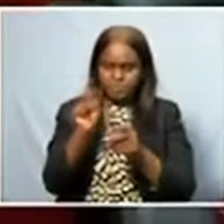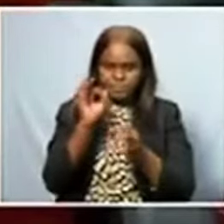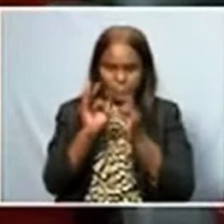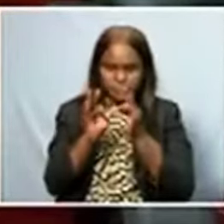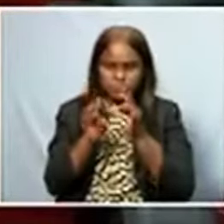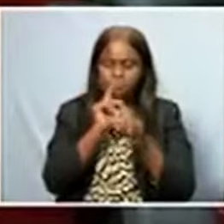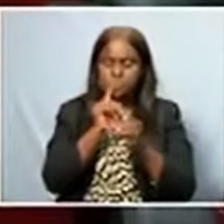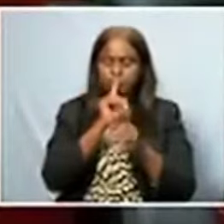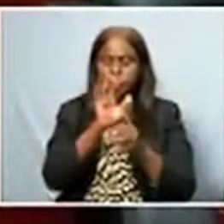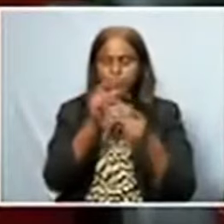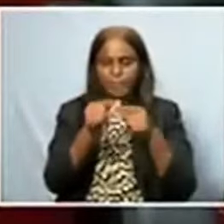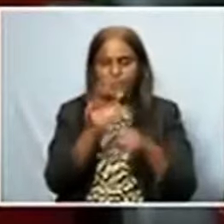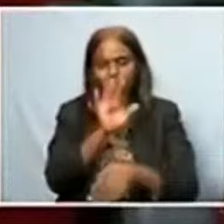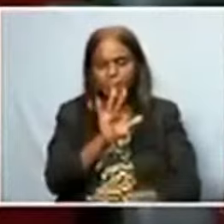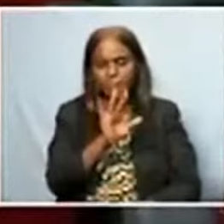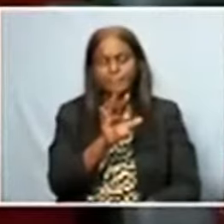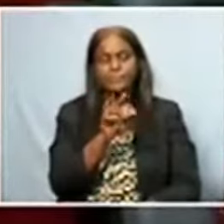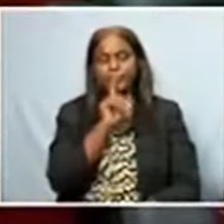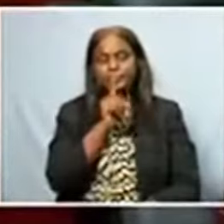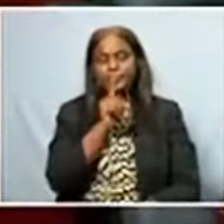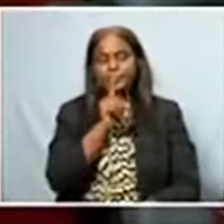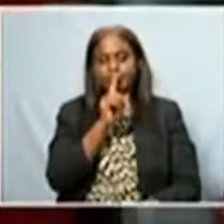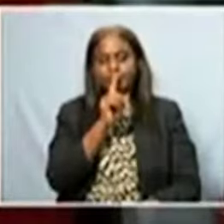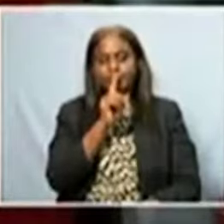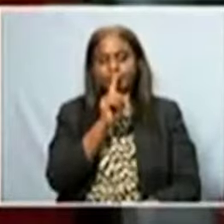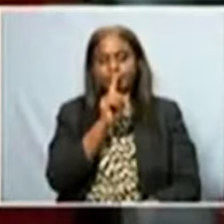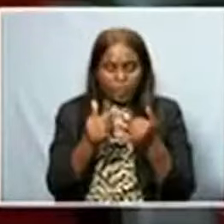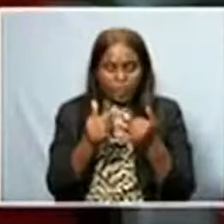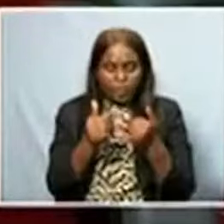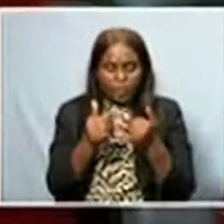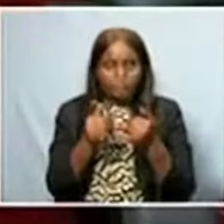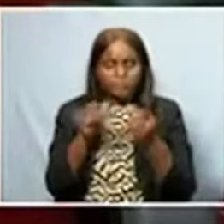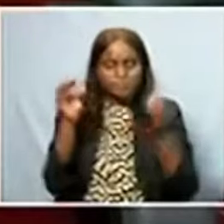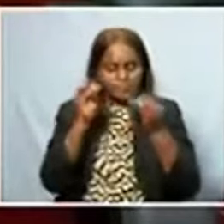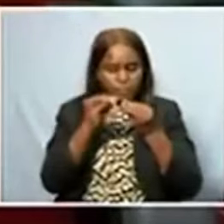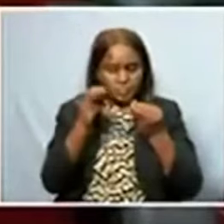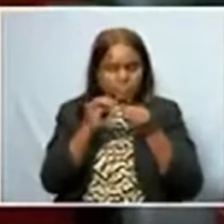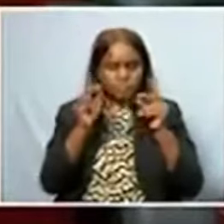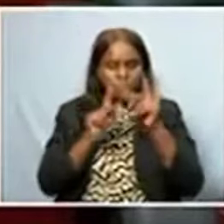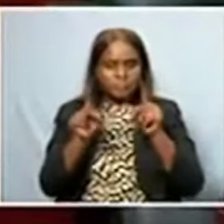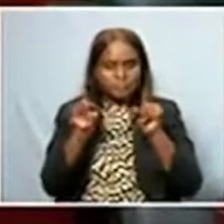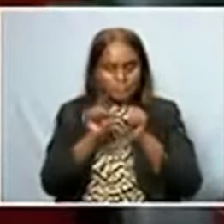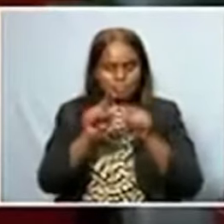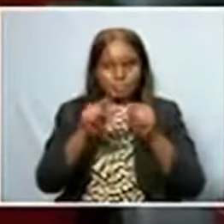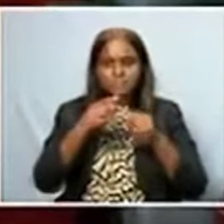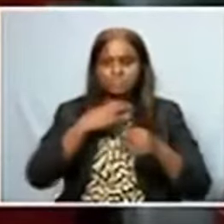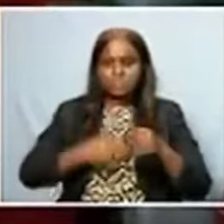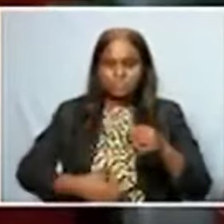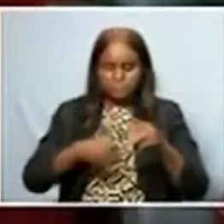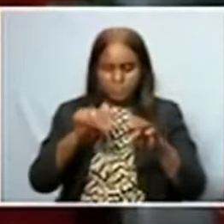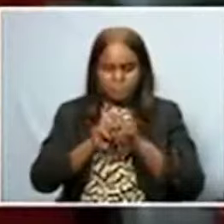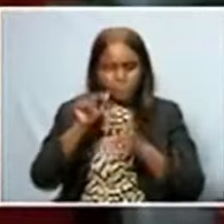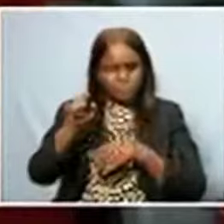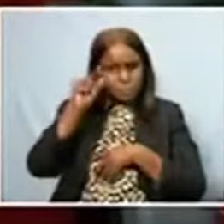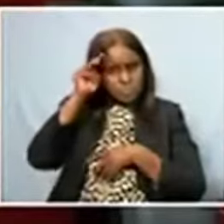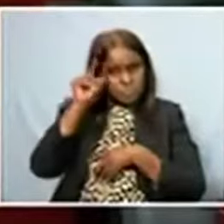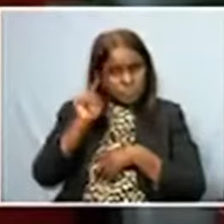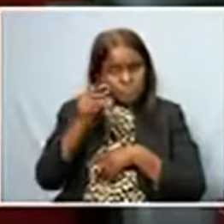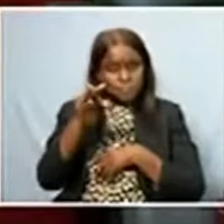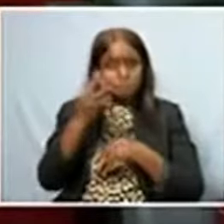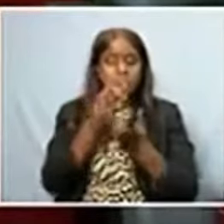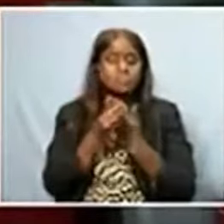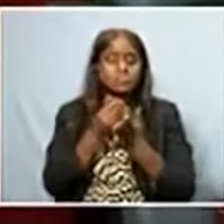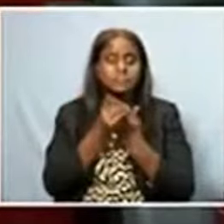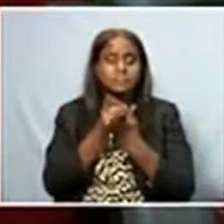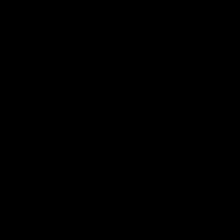is actualized, actually means a lot of people, staff in the Ministry of